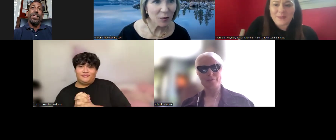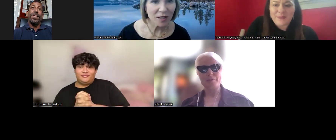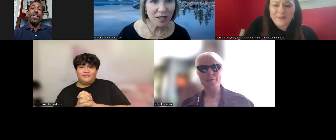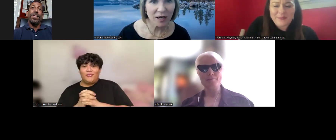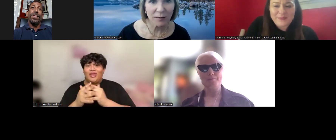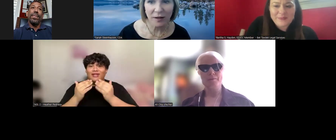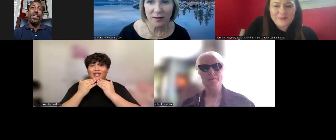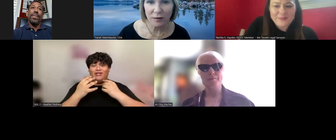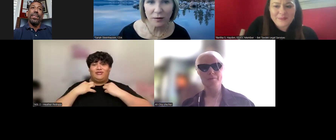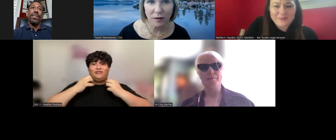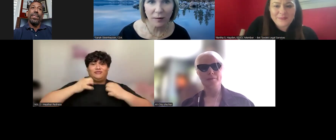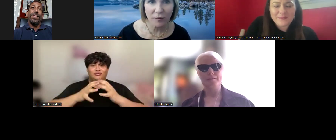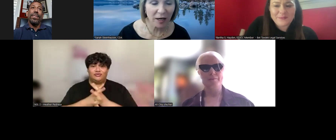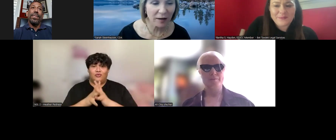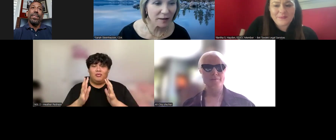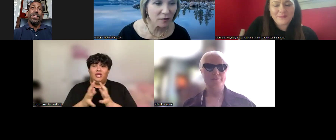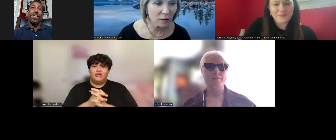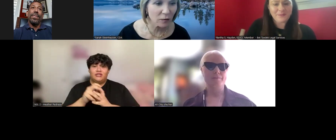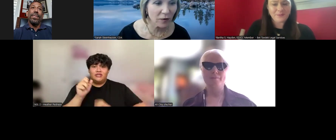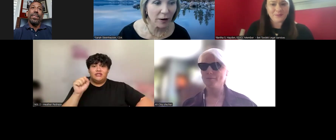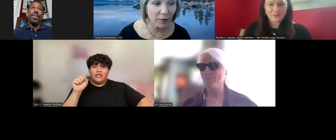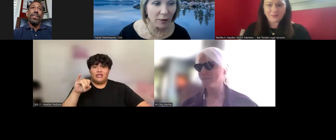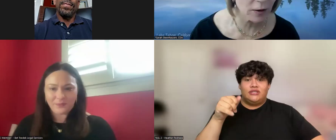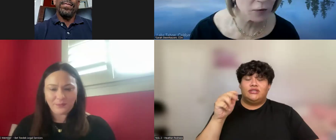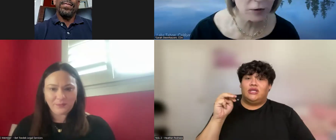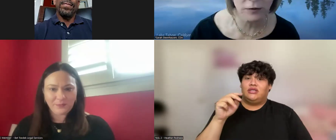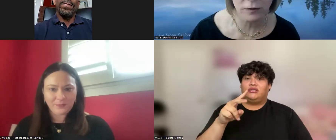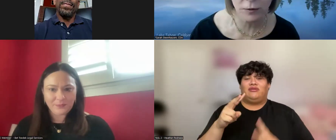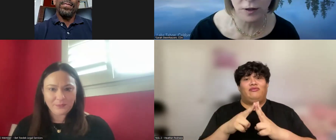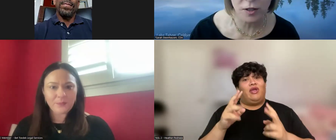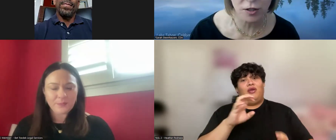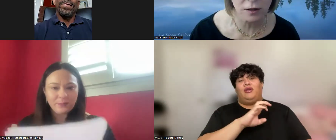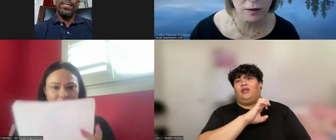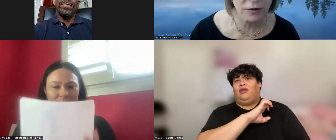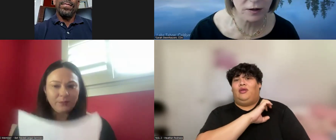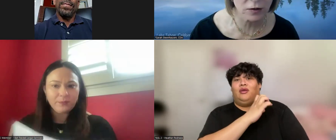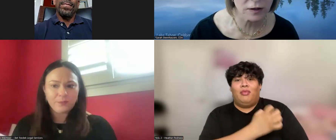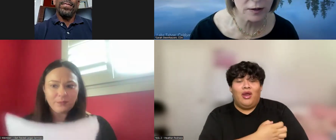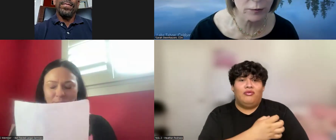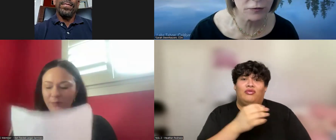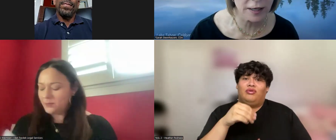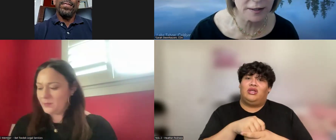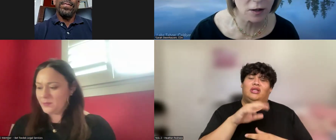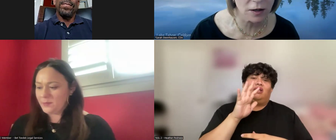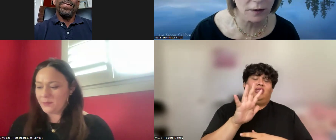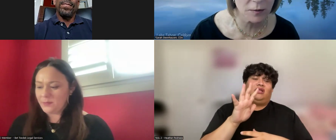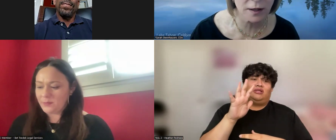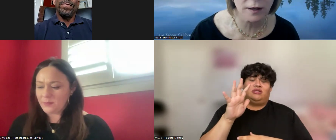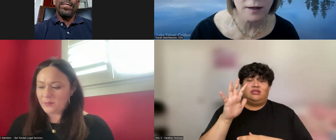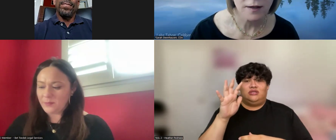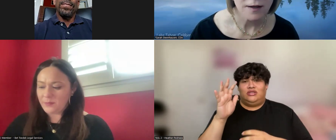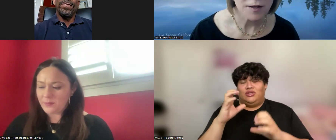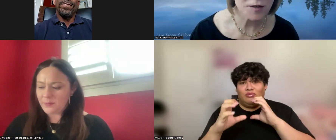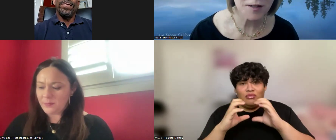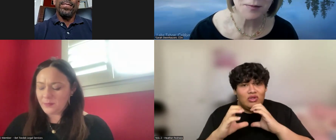Thank you so much. And yes, Jax is very, very powerful in his communication skills and reflecting on the committee.